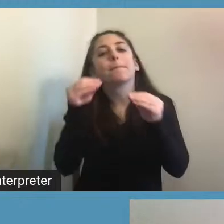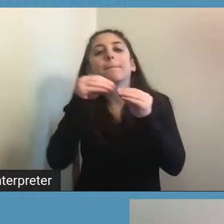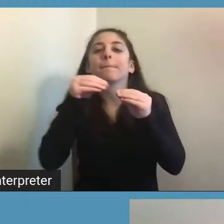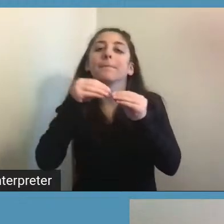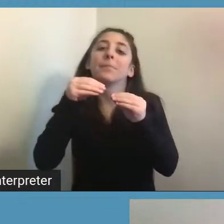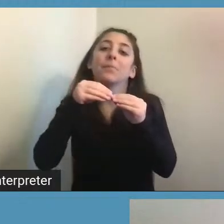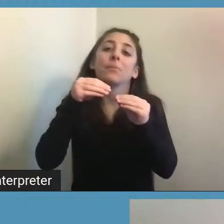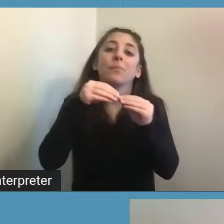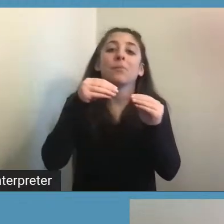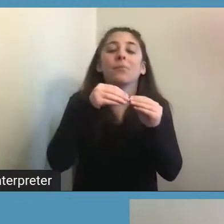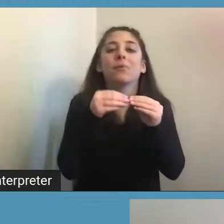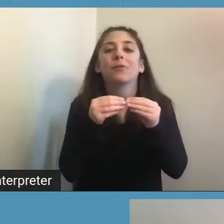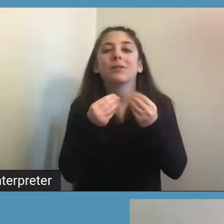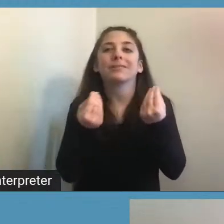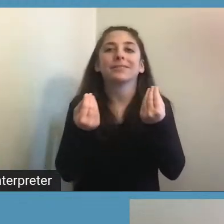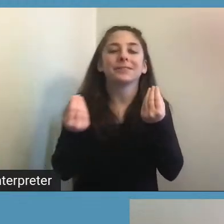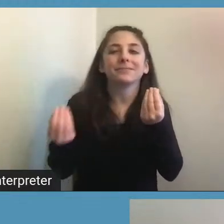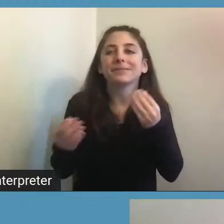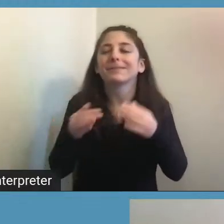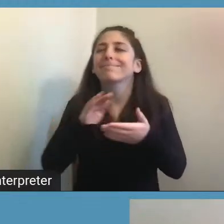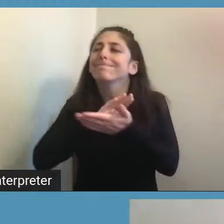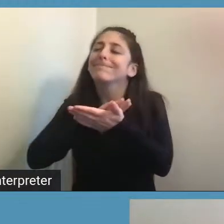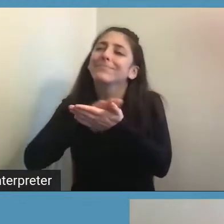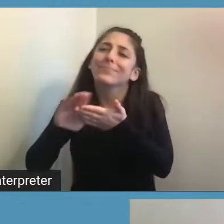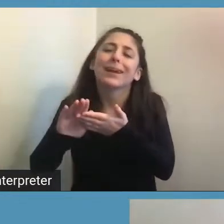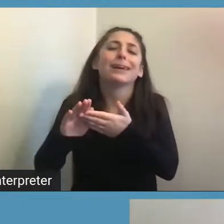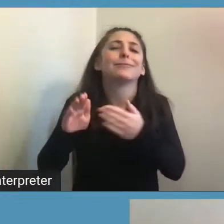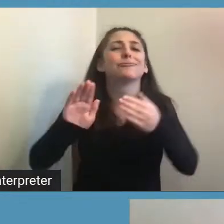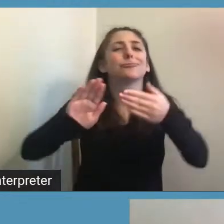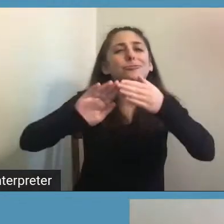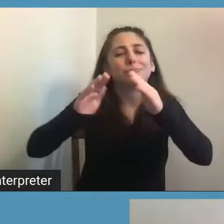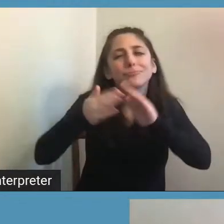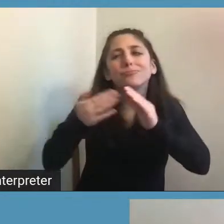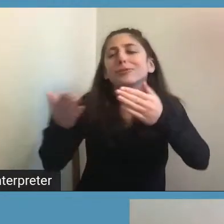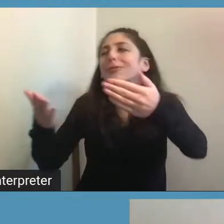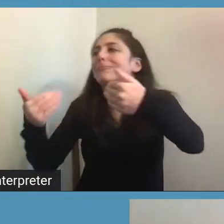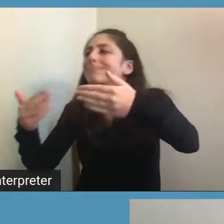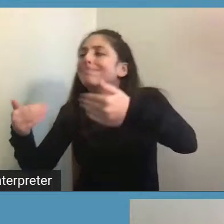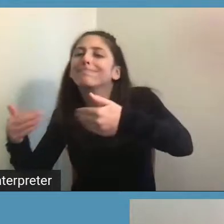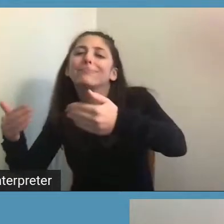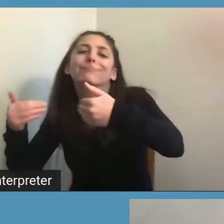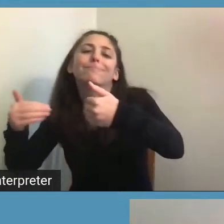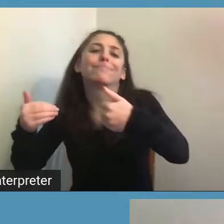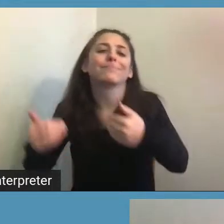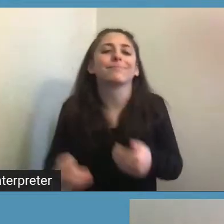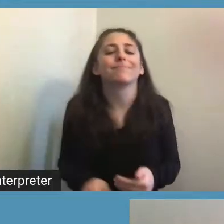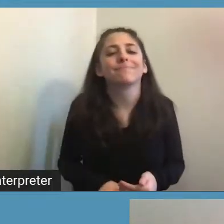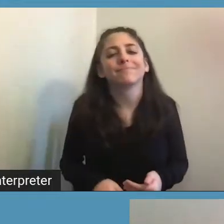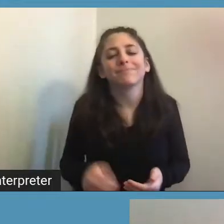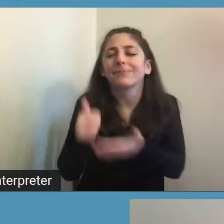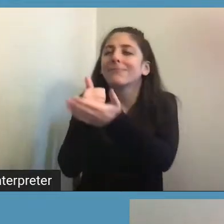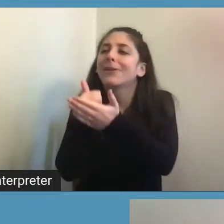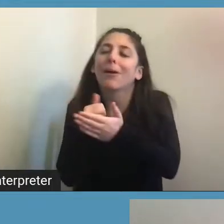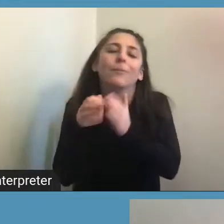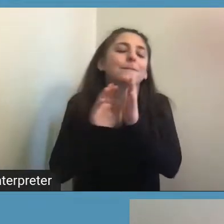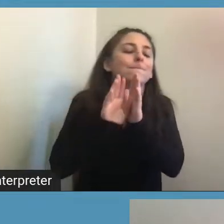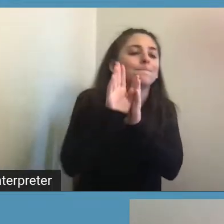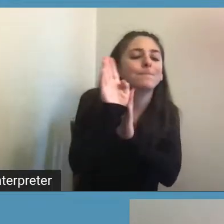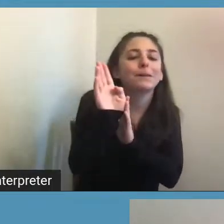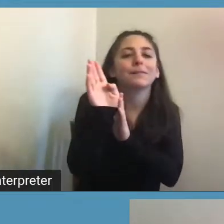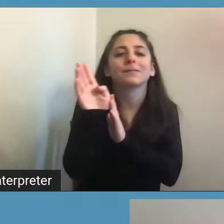this is a community space. Come be a part, work with us, help us grow, help us share.